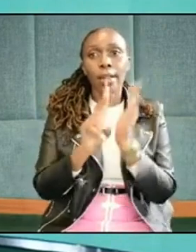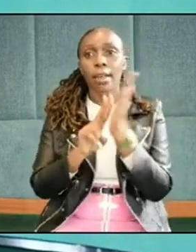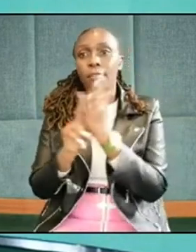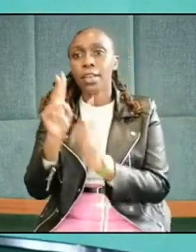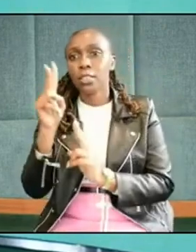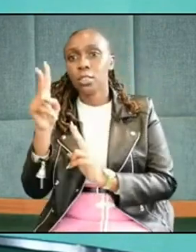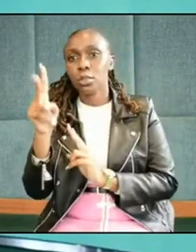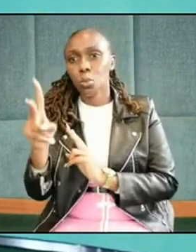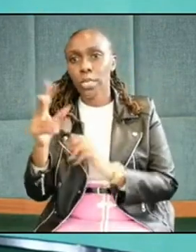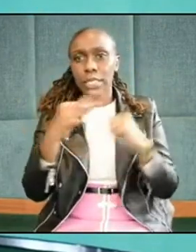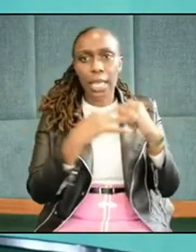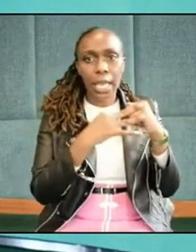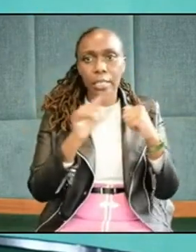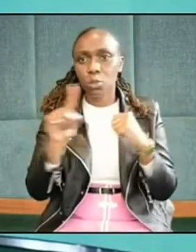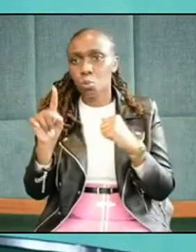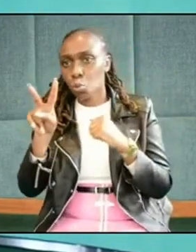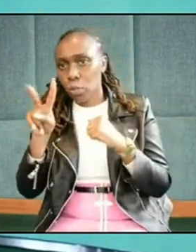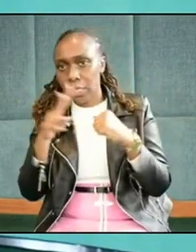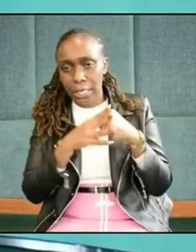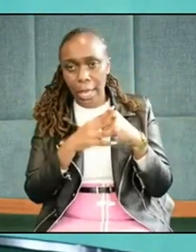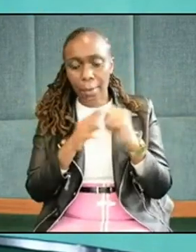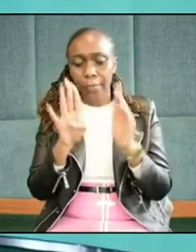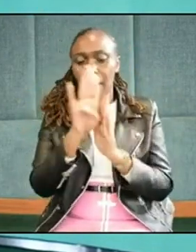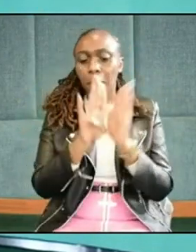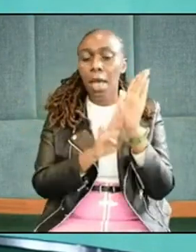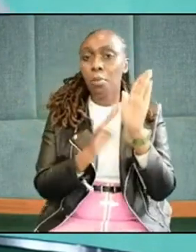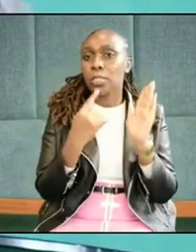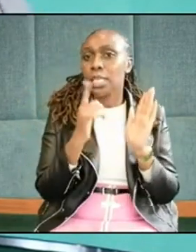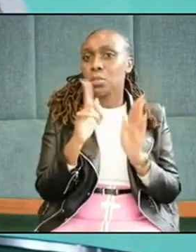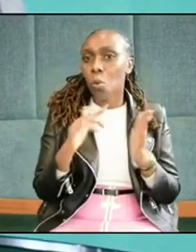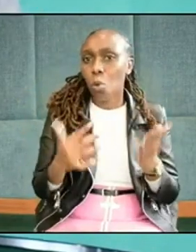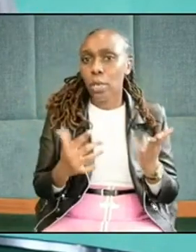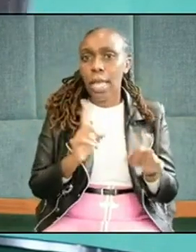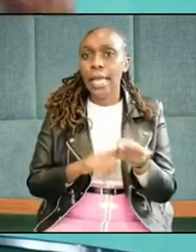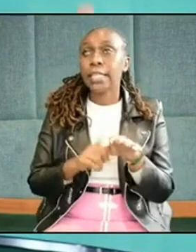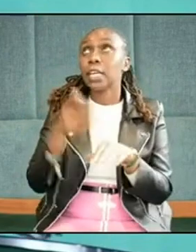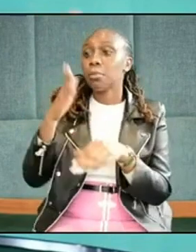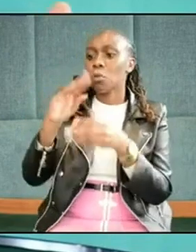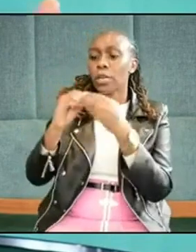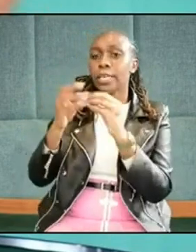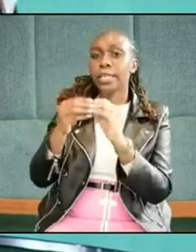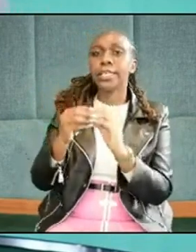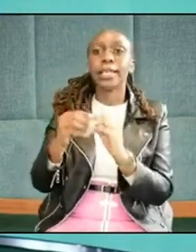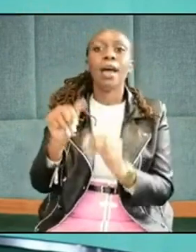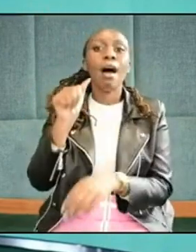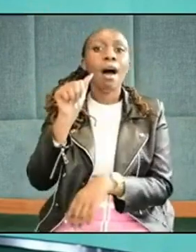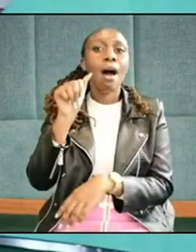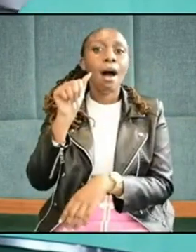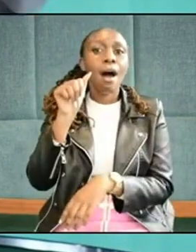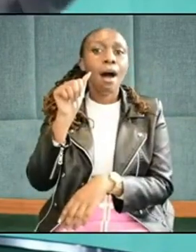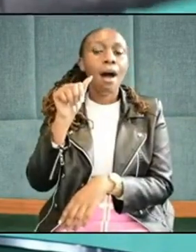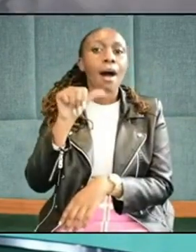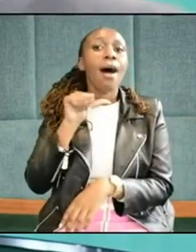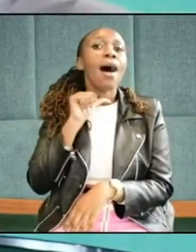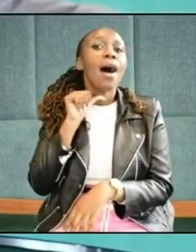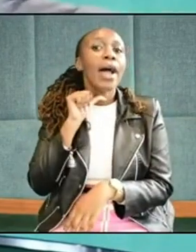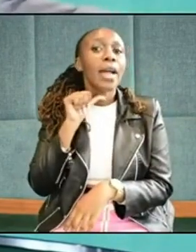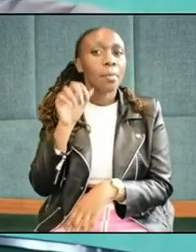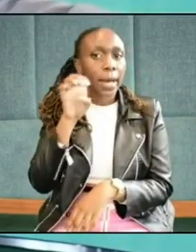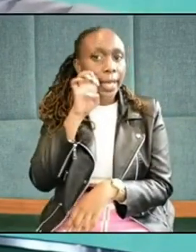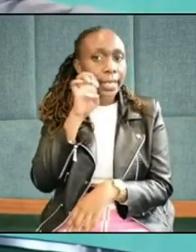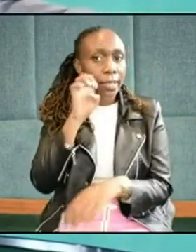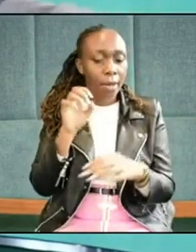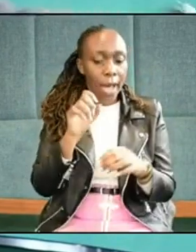verses 28 and 29, the Bible tells us that when he had created Adam and Eve and planted the Garden